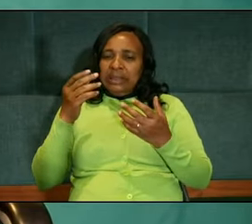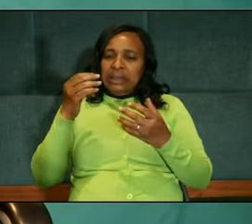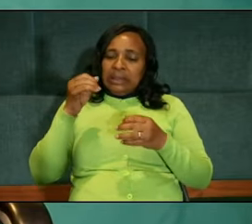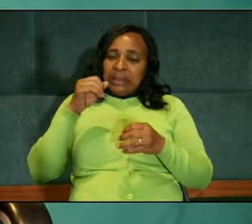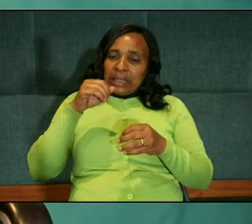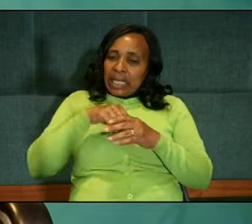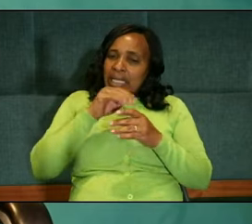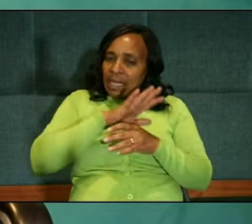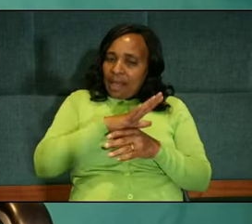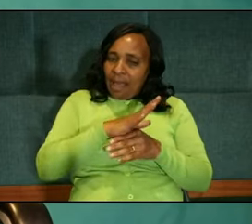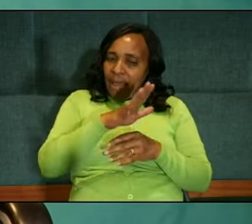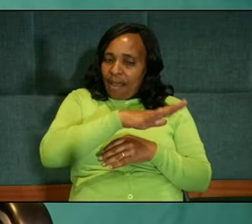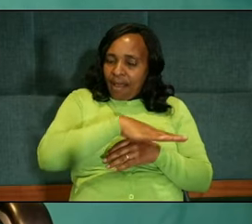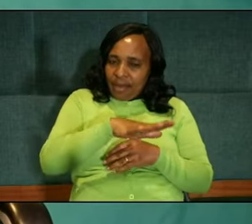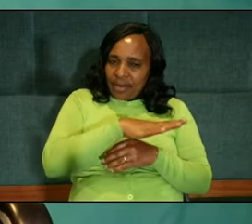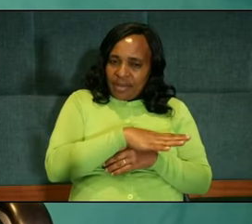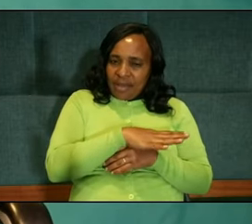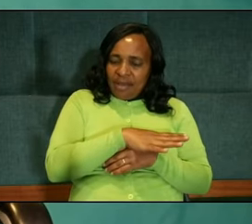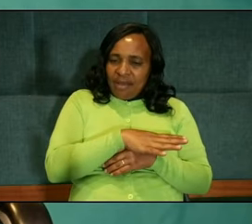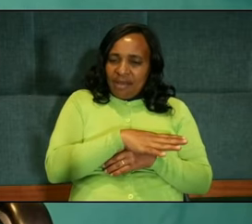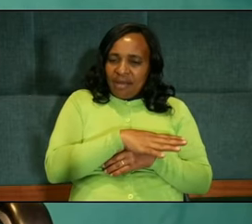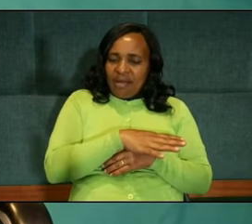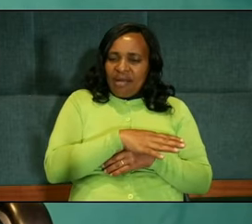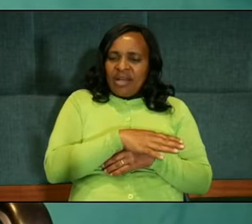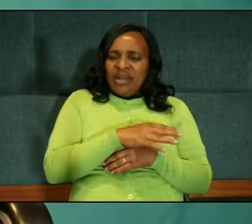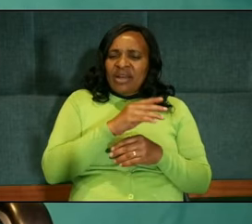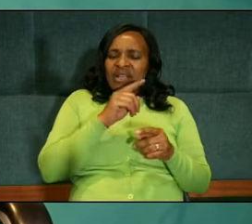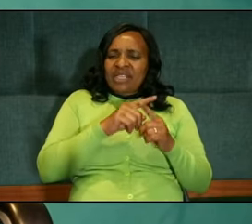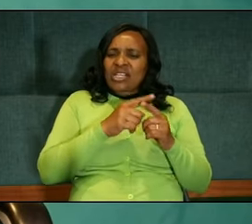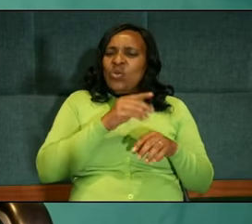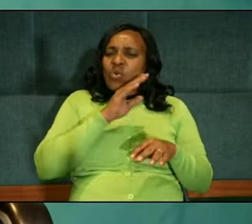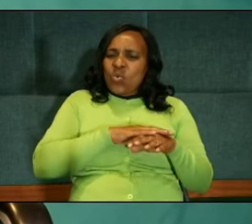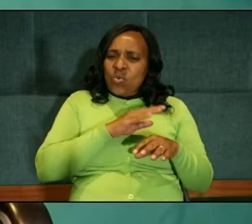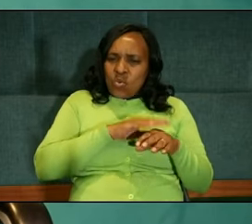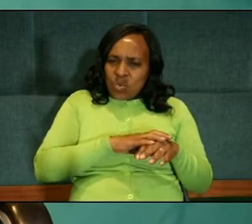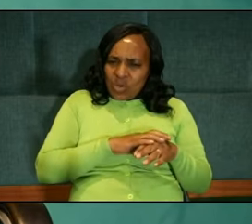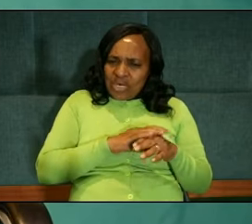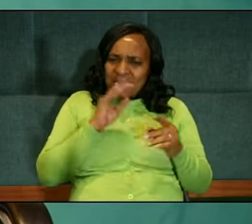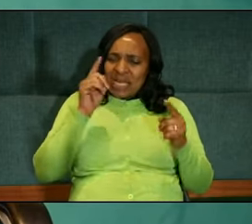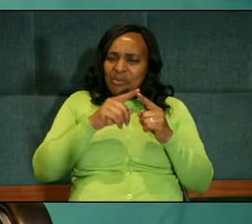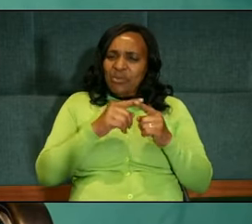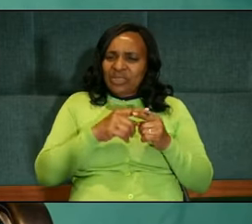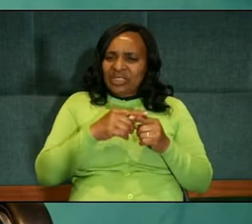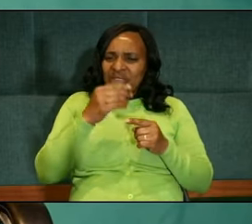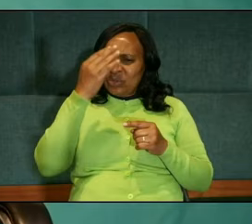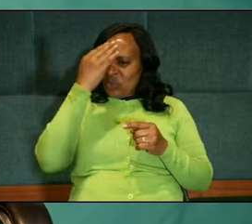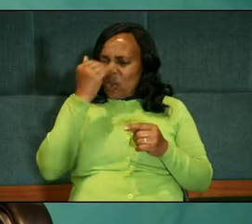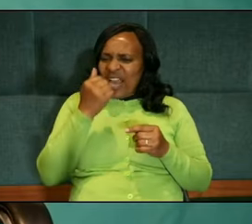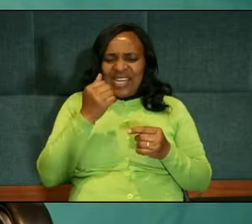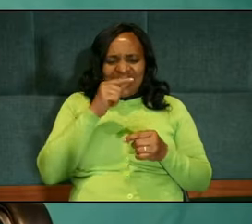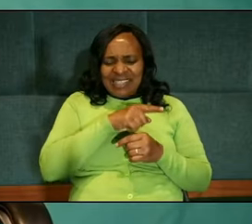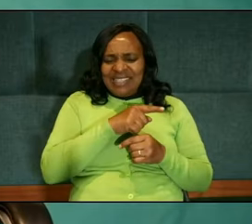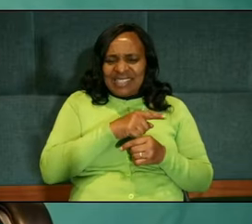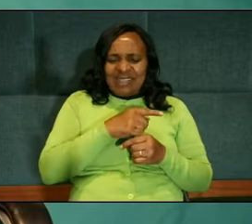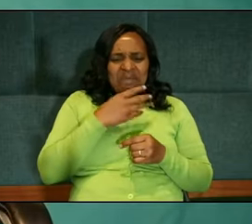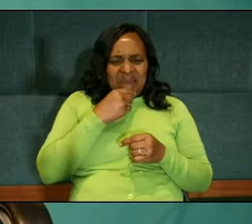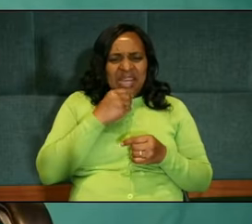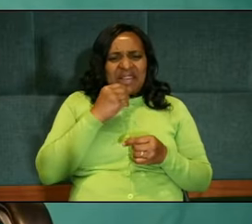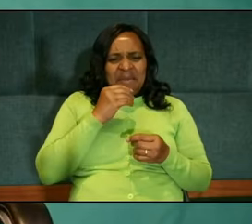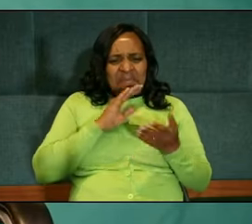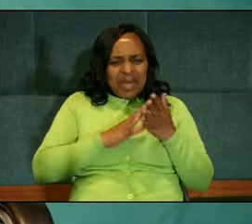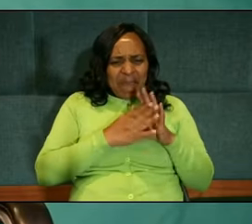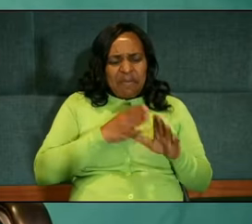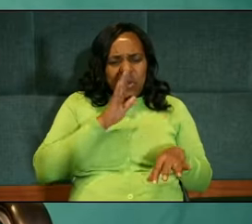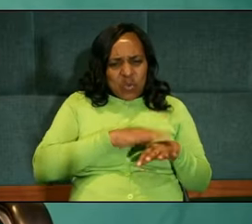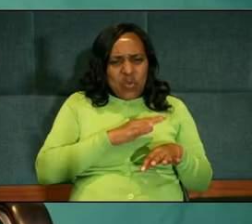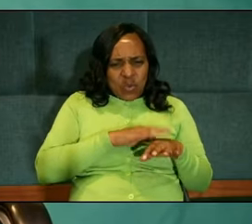football. And it got, he was so good to the point where I was like, why do you have to be that good? Mm. Like, it was so